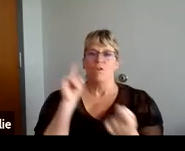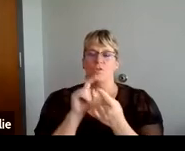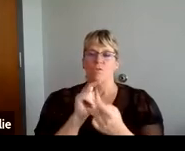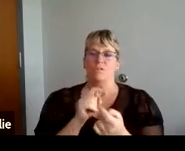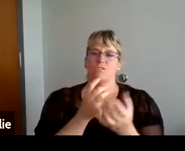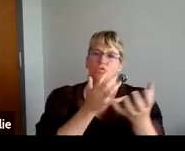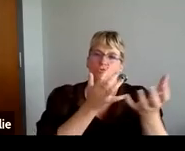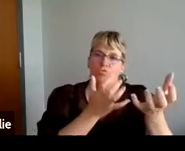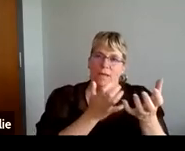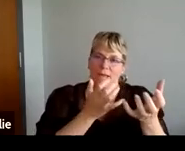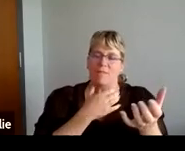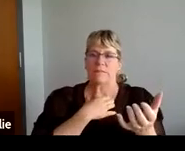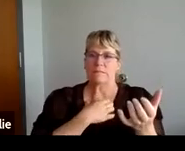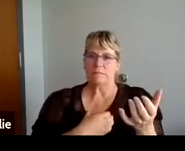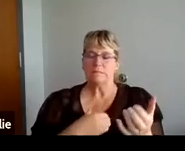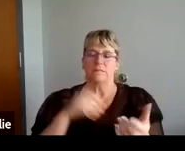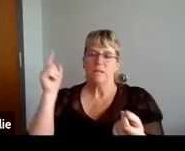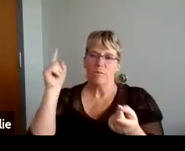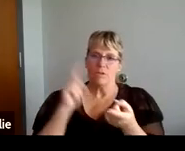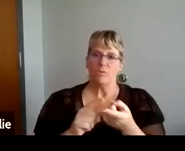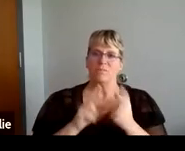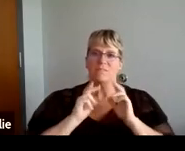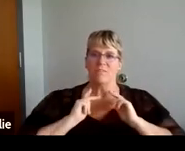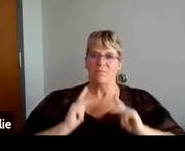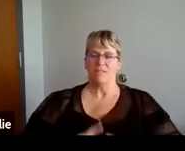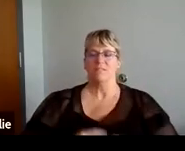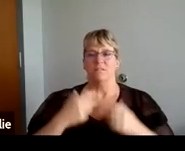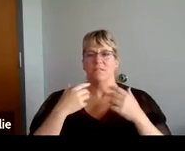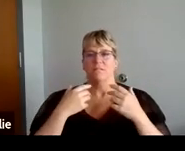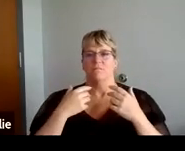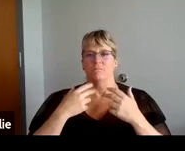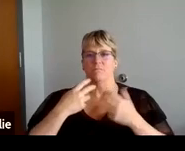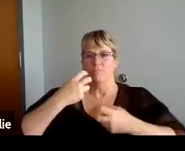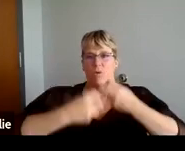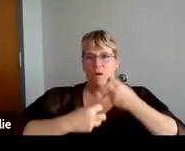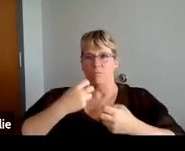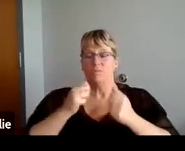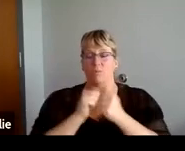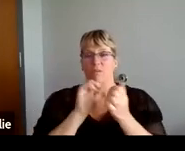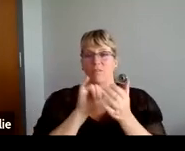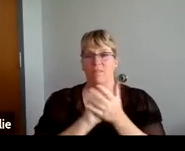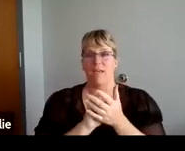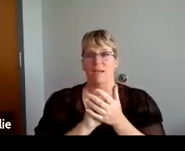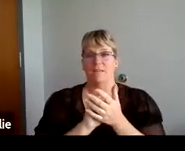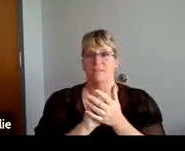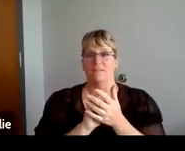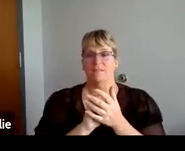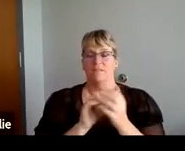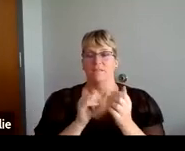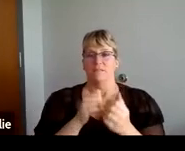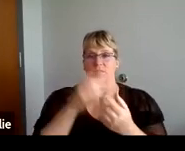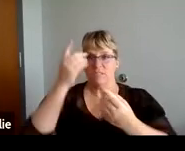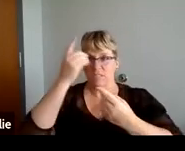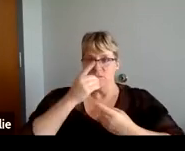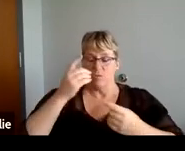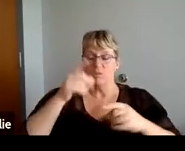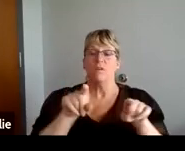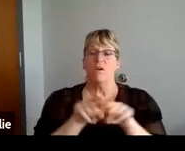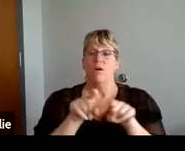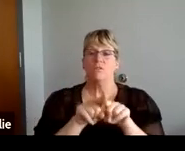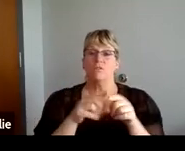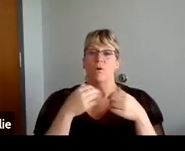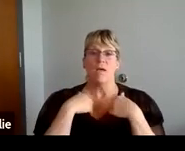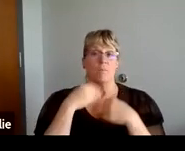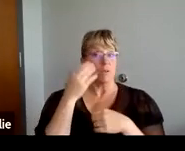they do reduce the physical health issues that go along with substance use disorders. They also have